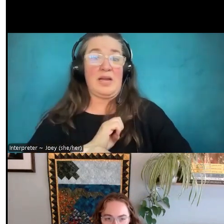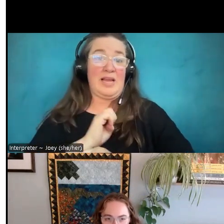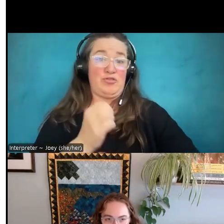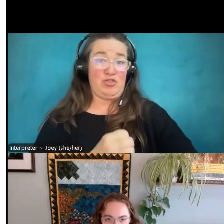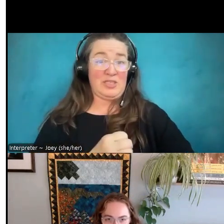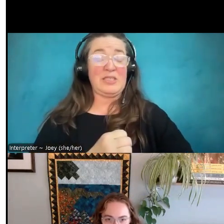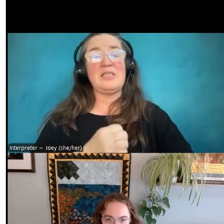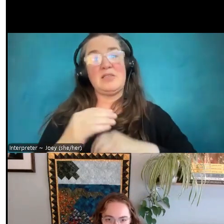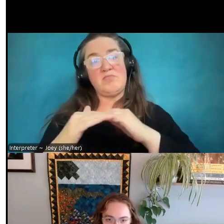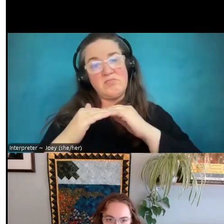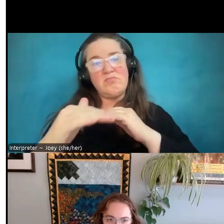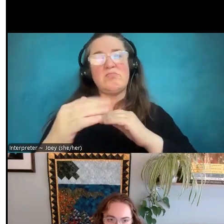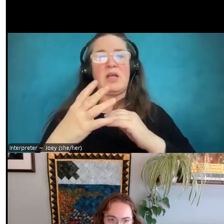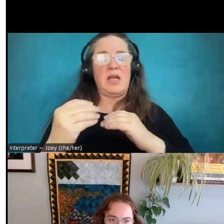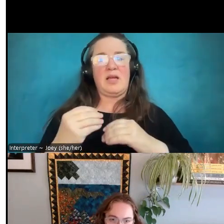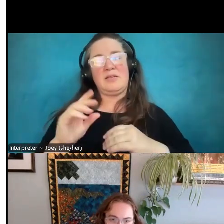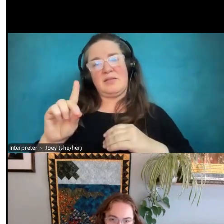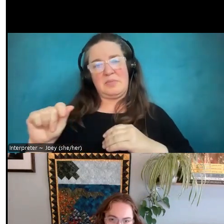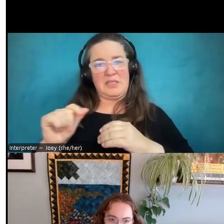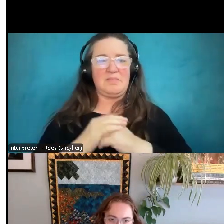forward onto the slides, please?